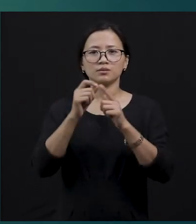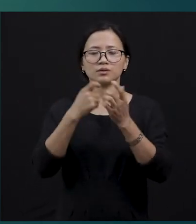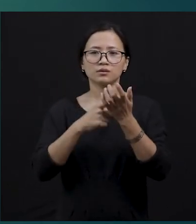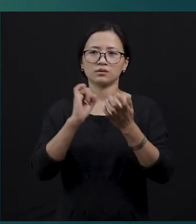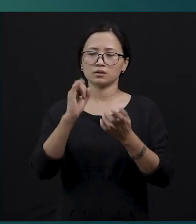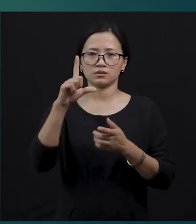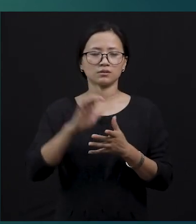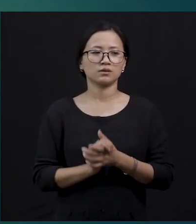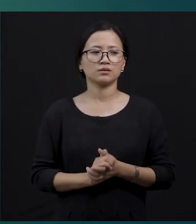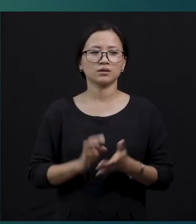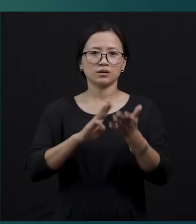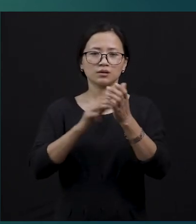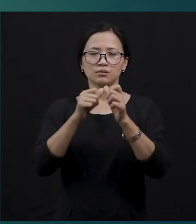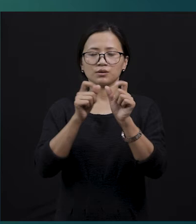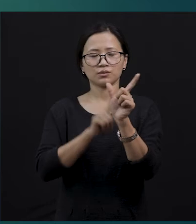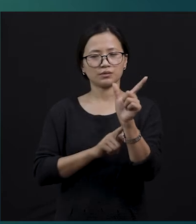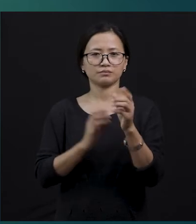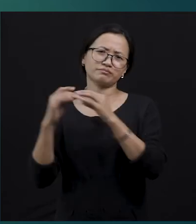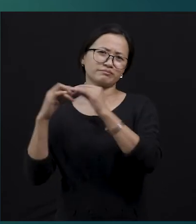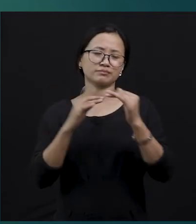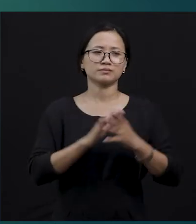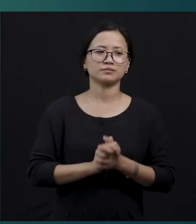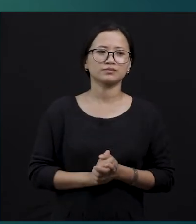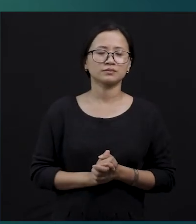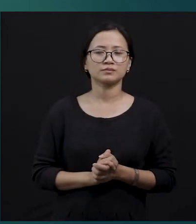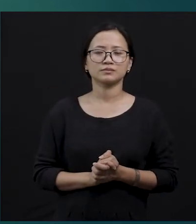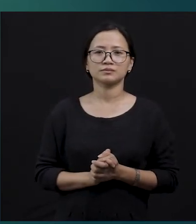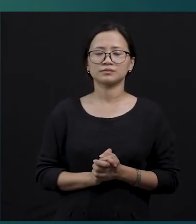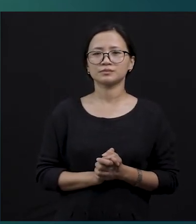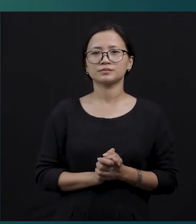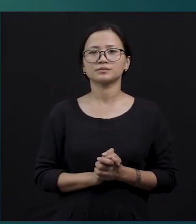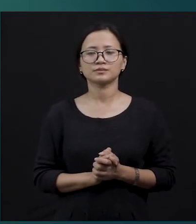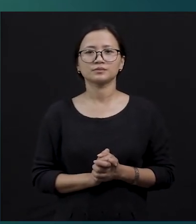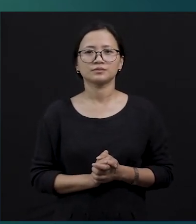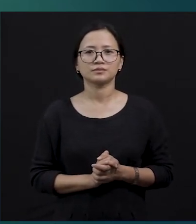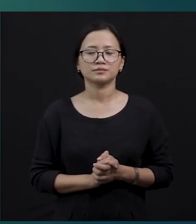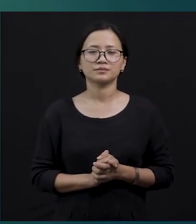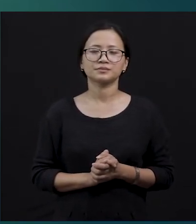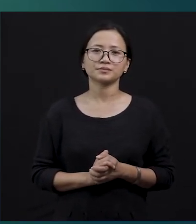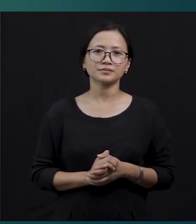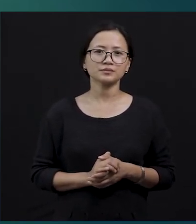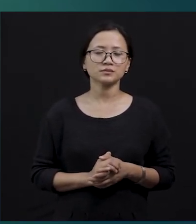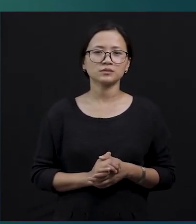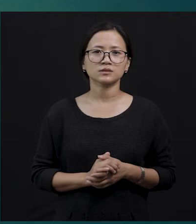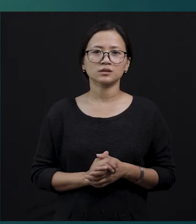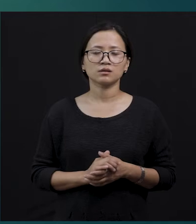A-P-R-I-L, April. Then you have May. How many of your birthday is in the month of May, students?